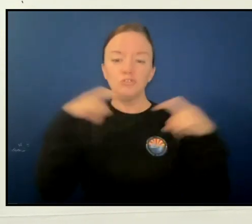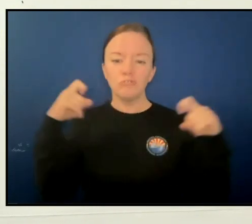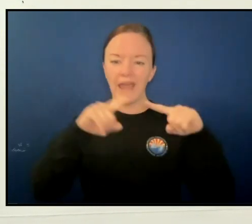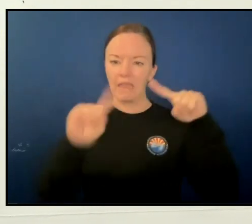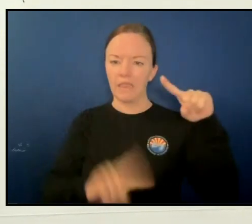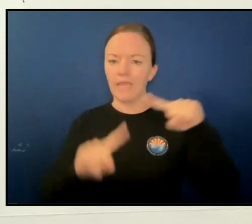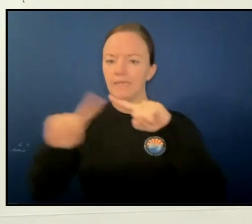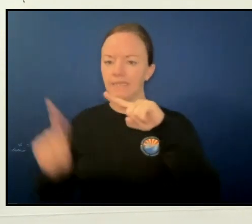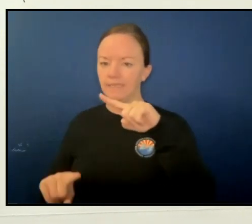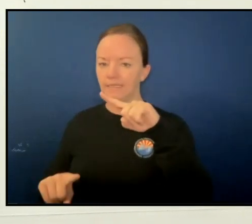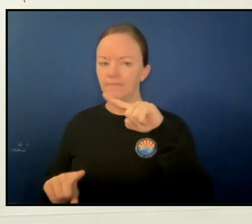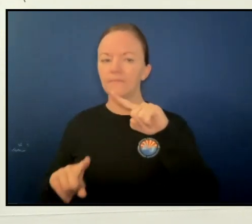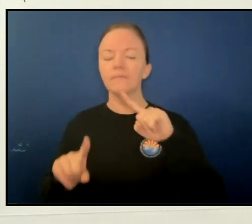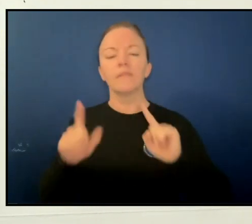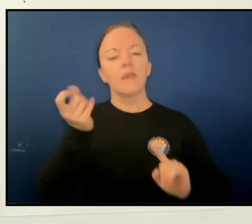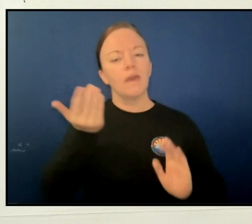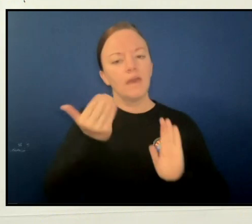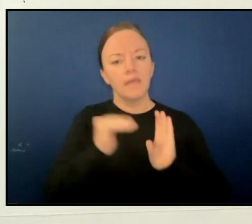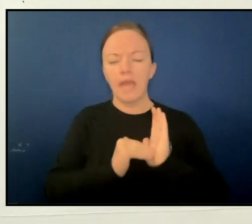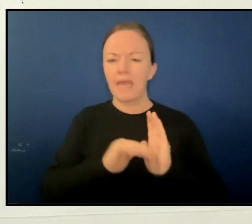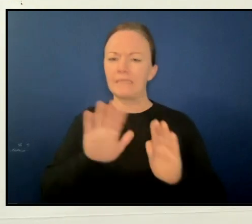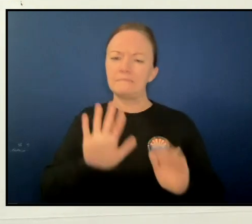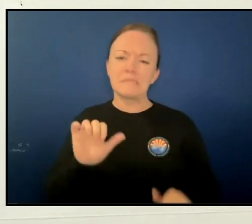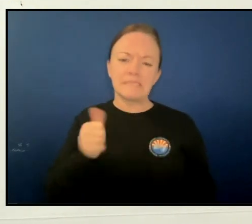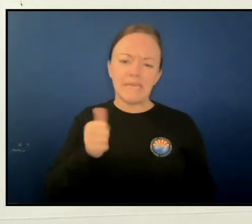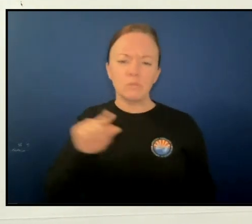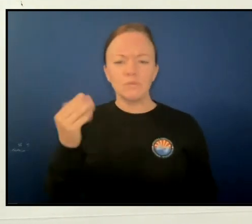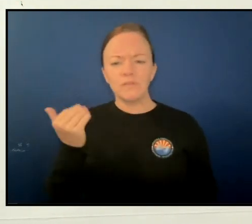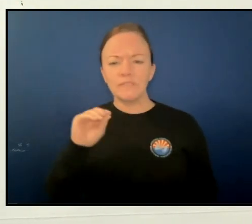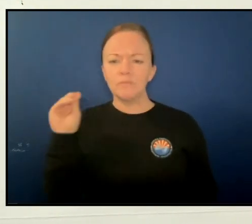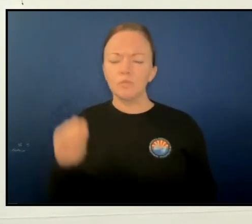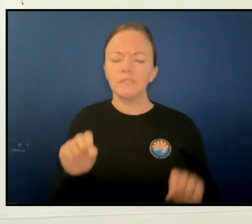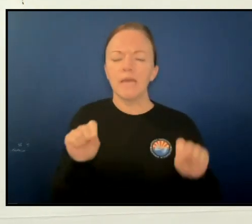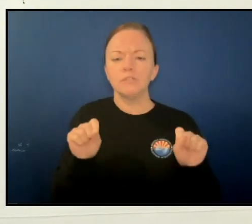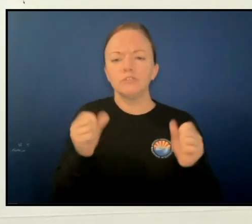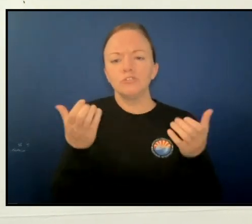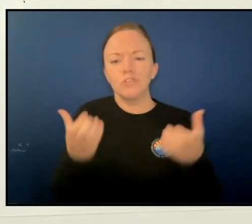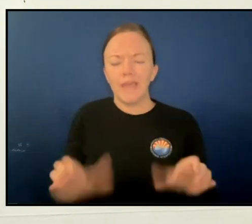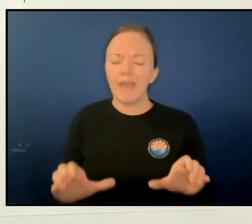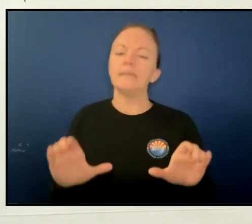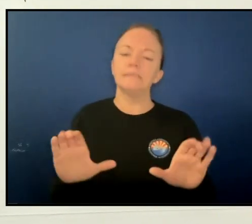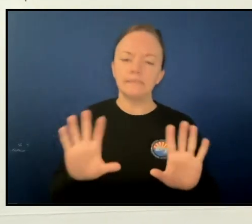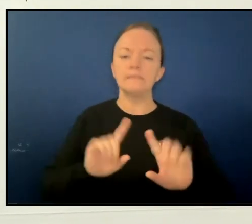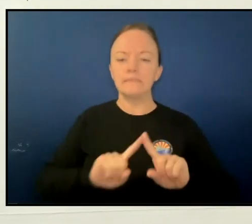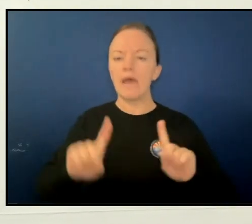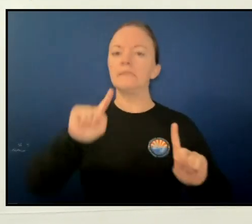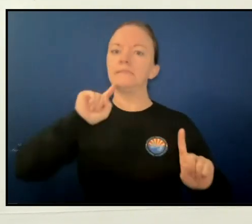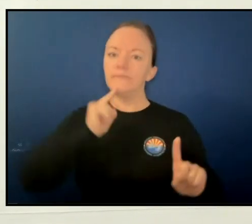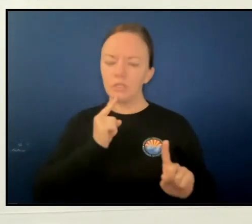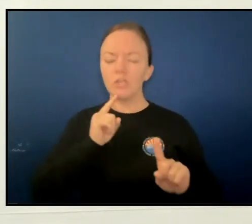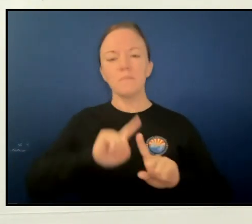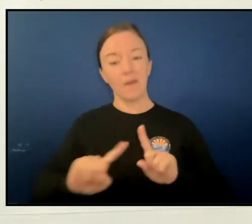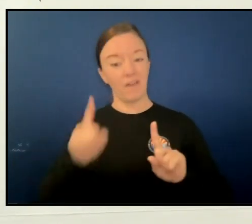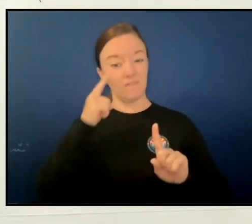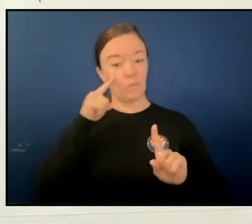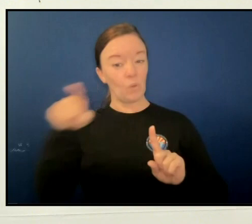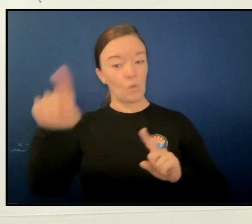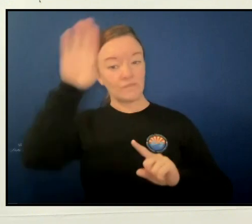really low-end chance. We're thinking around 10 to 15%, but it could be a pretty serious hazard to those crews that are out on the lines